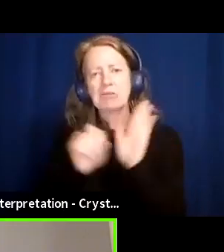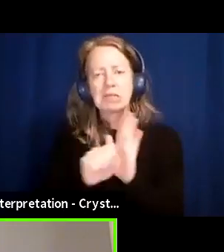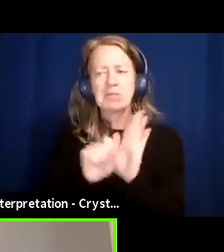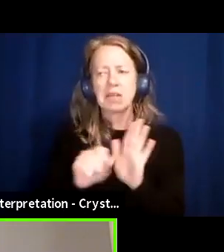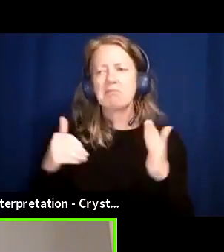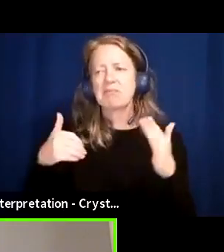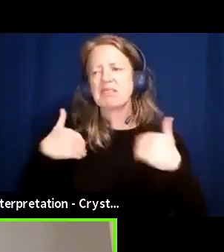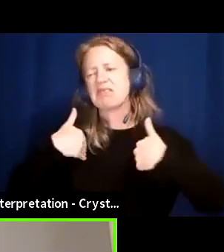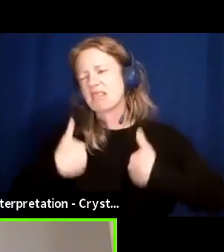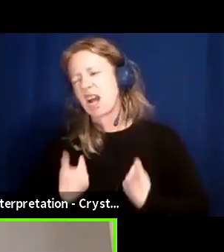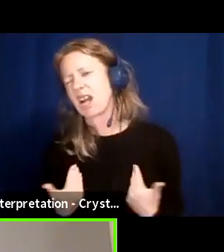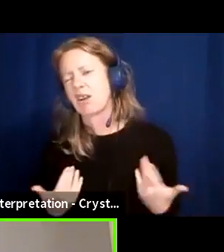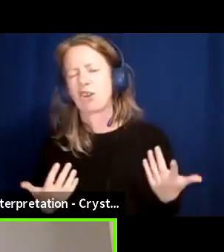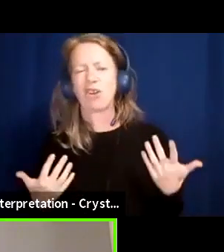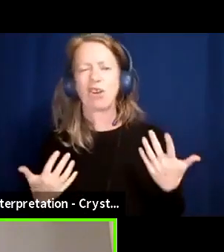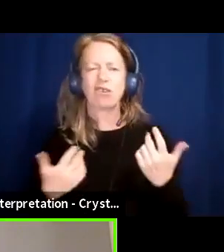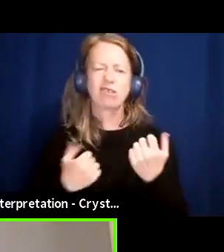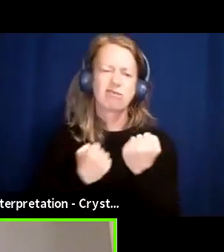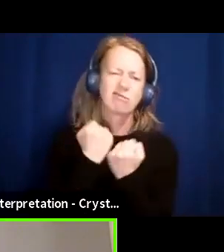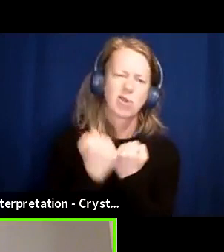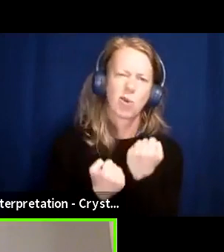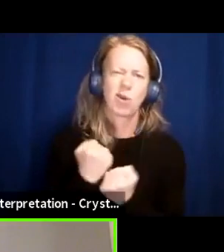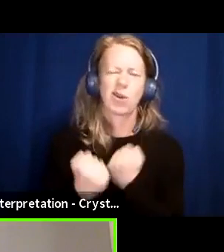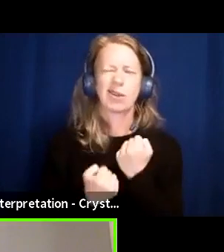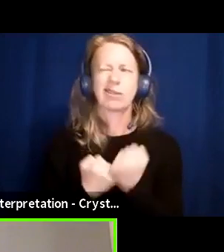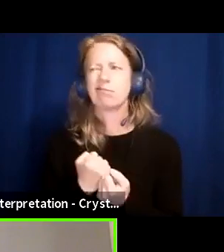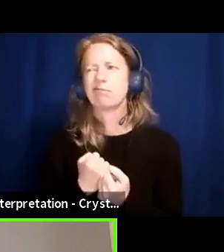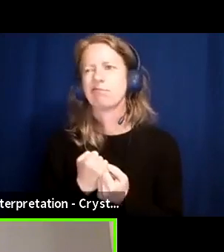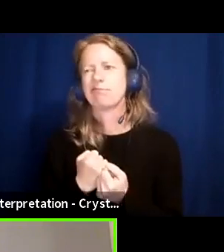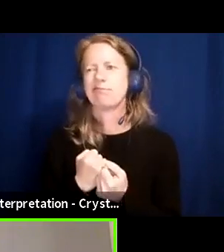fatigue, maybe achy, maybe,